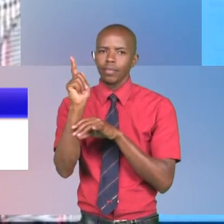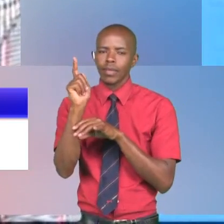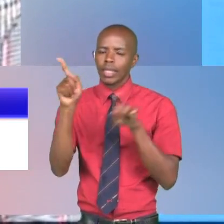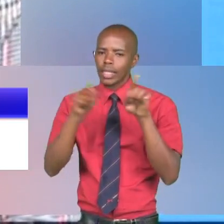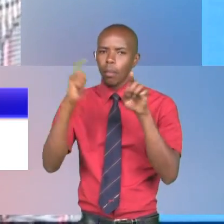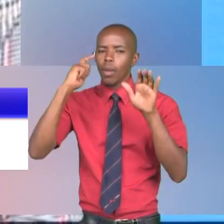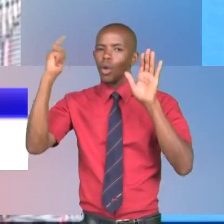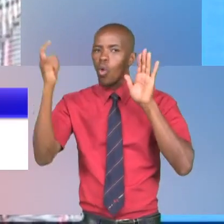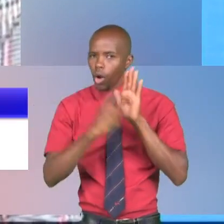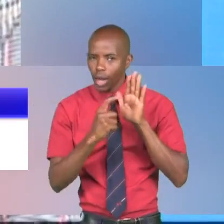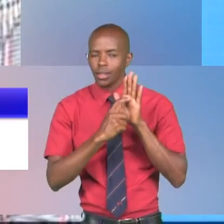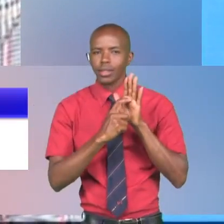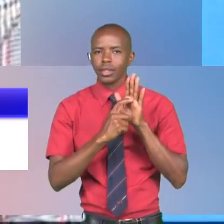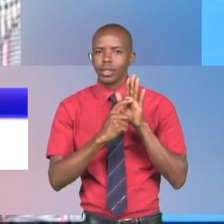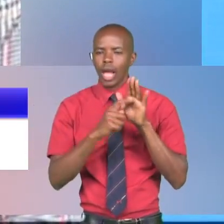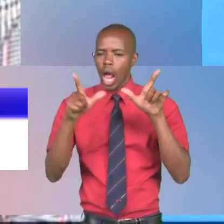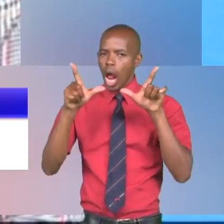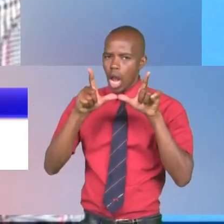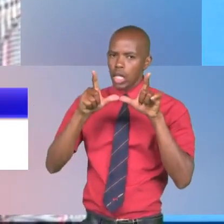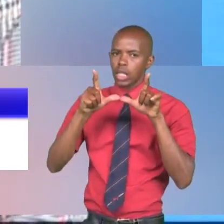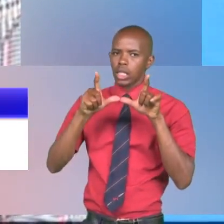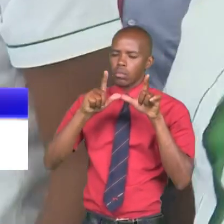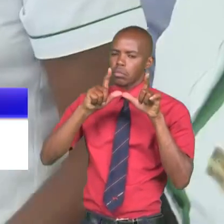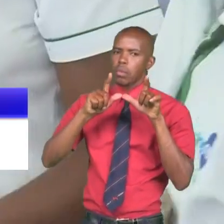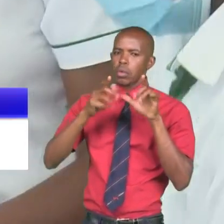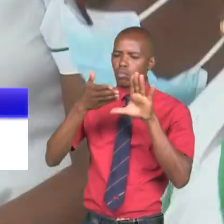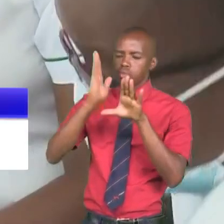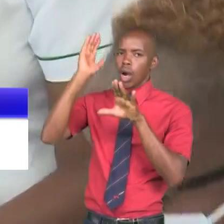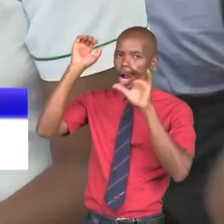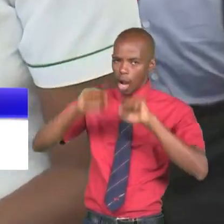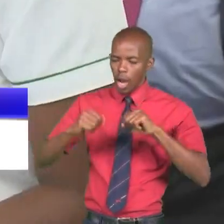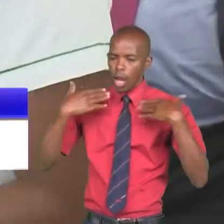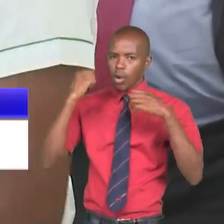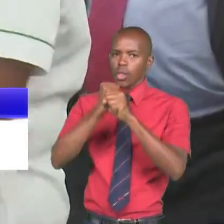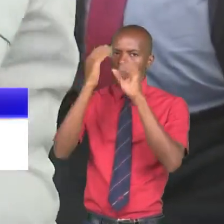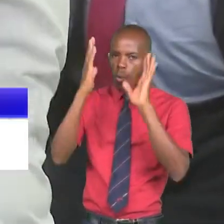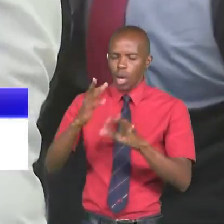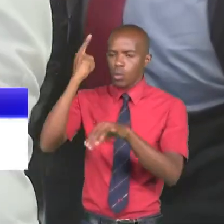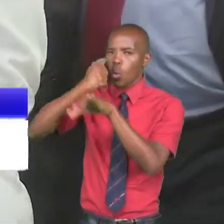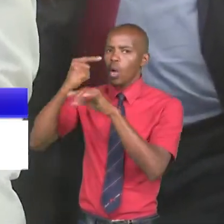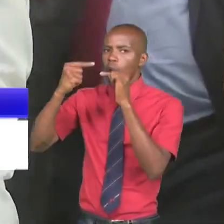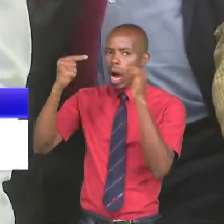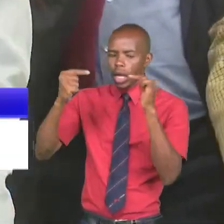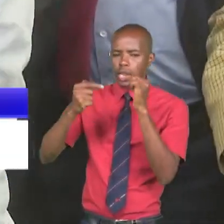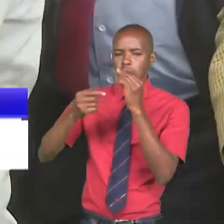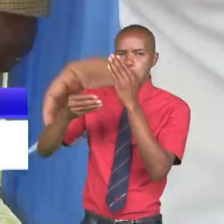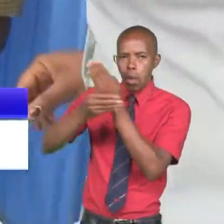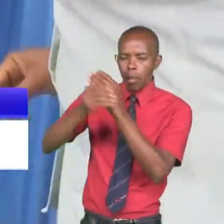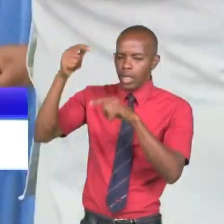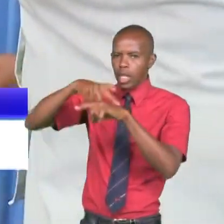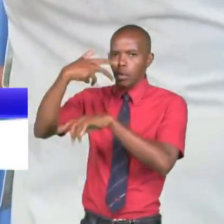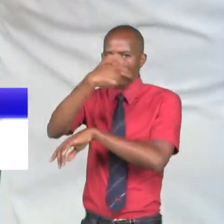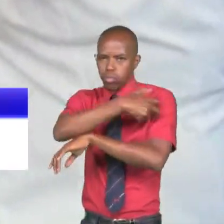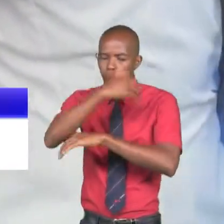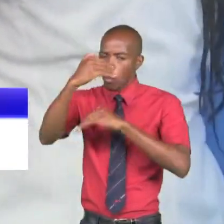recognize that your license can be withdrawn. Healthcare workers have been warned against taking bribes during the